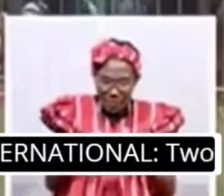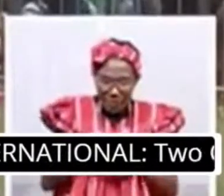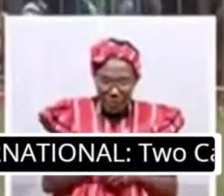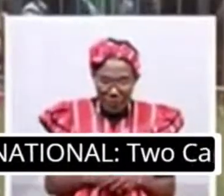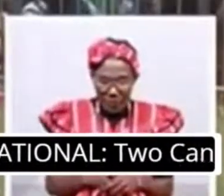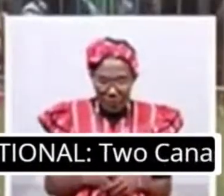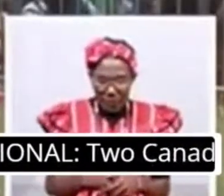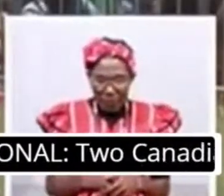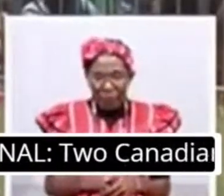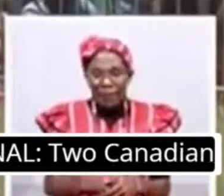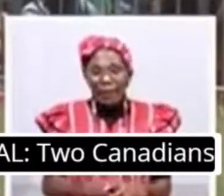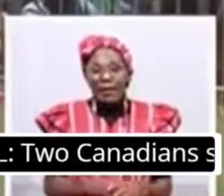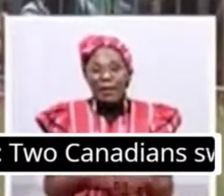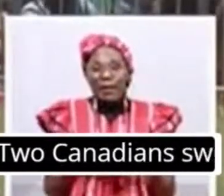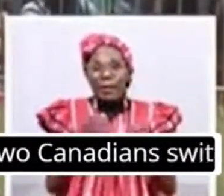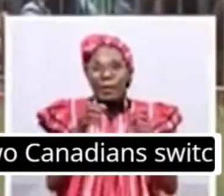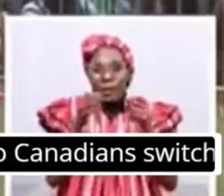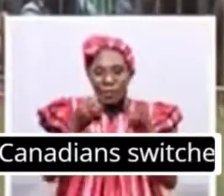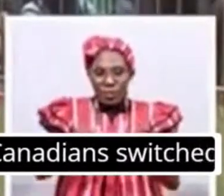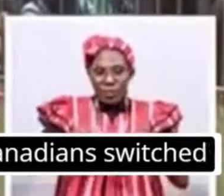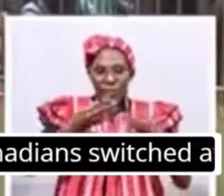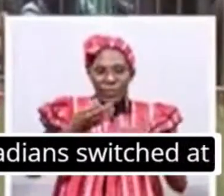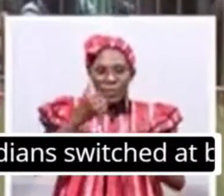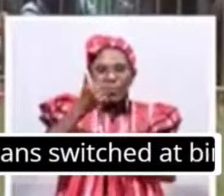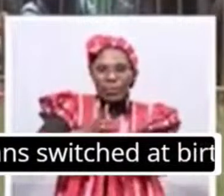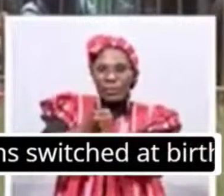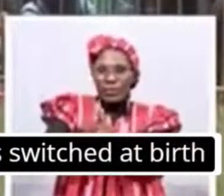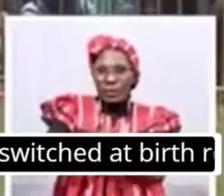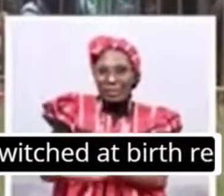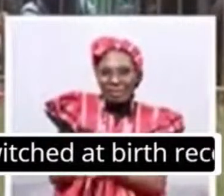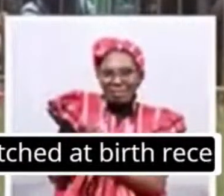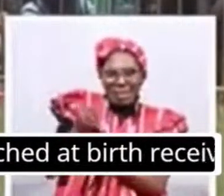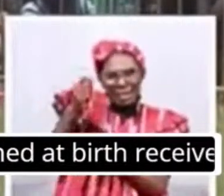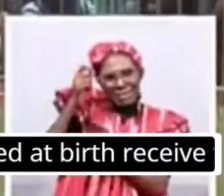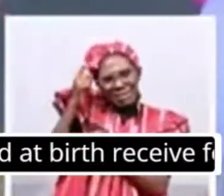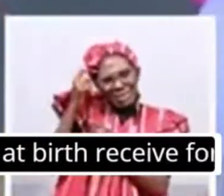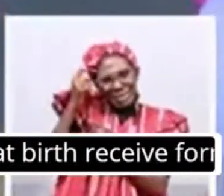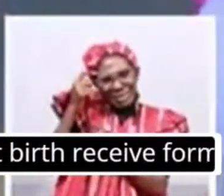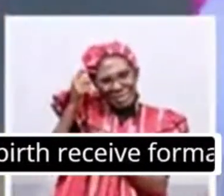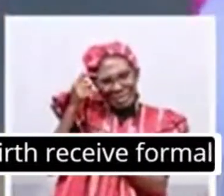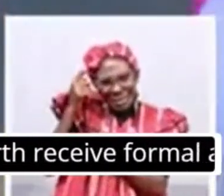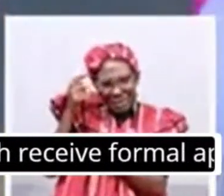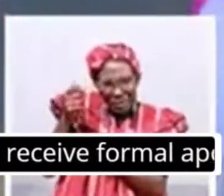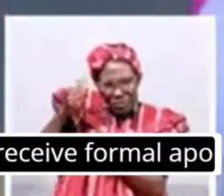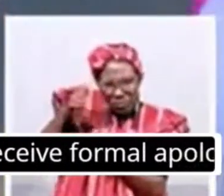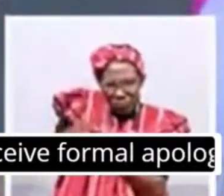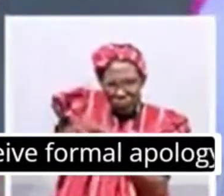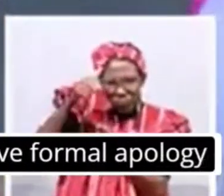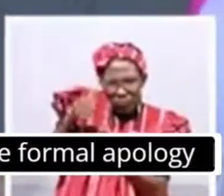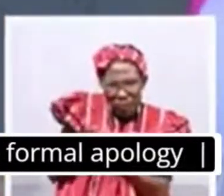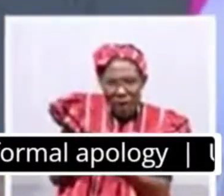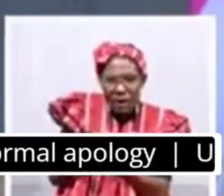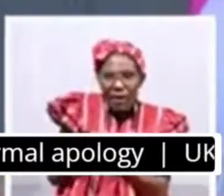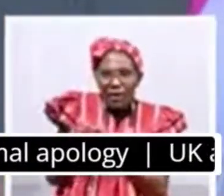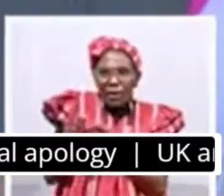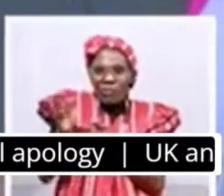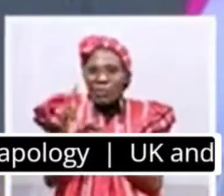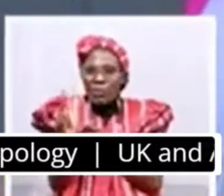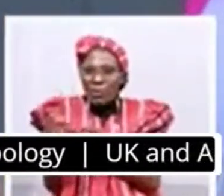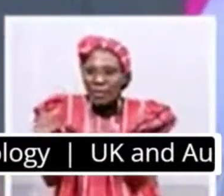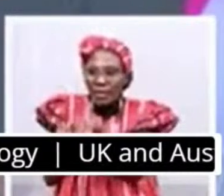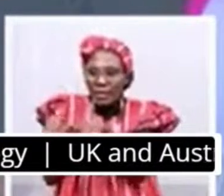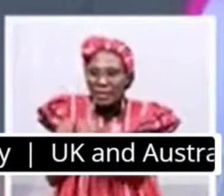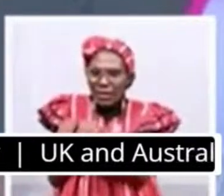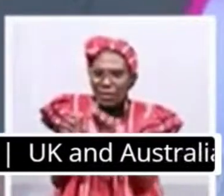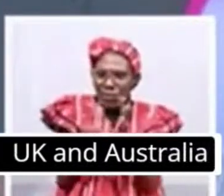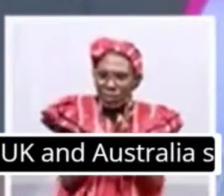It gives us an opportunity to recall the important role played by ordinary people in the Zambezi